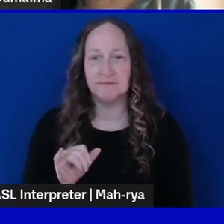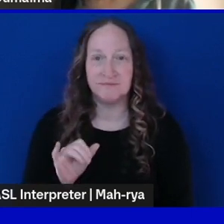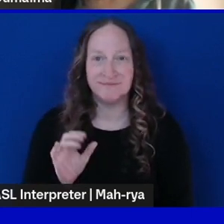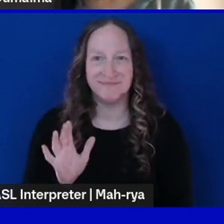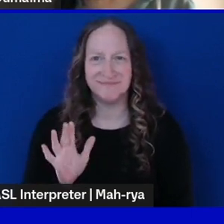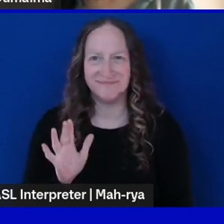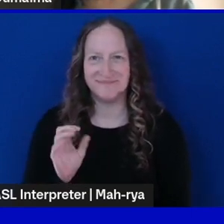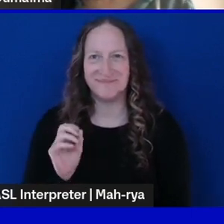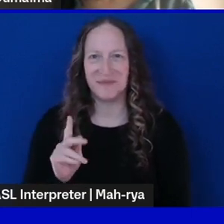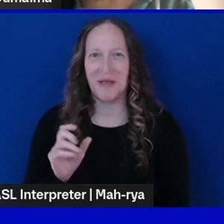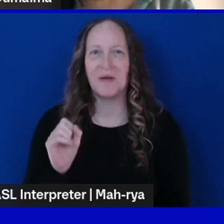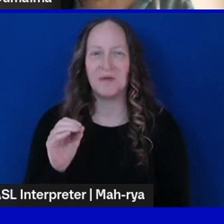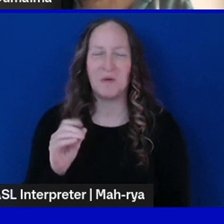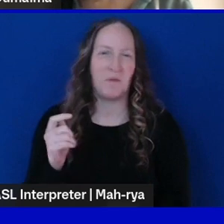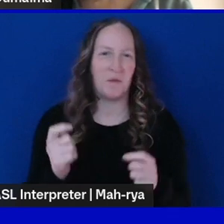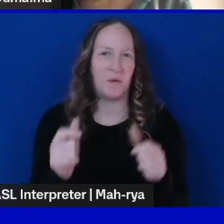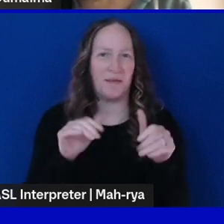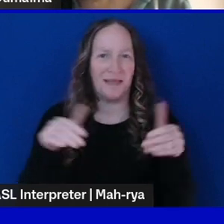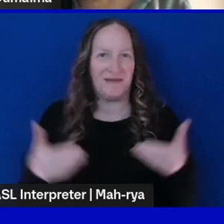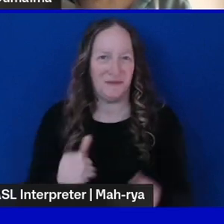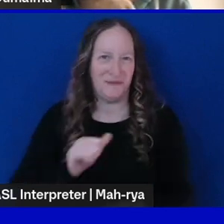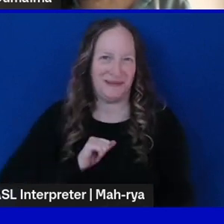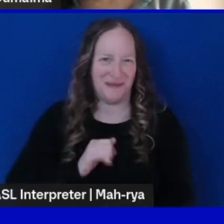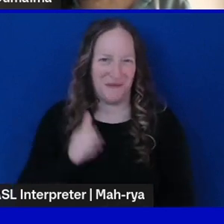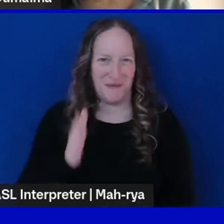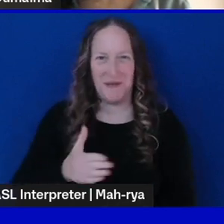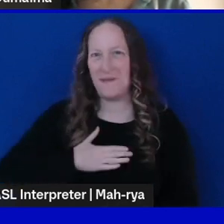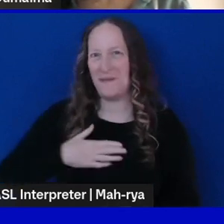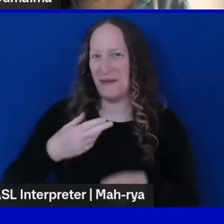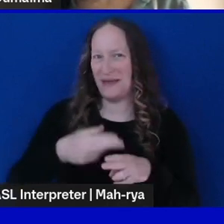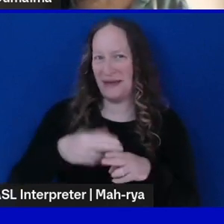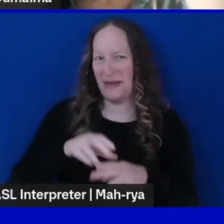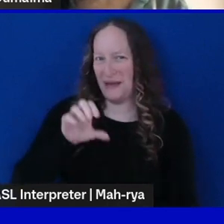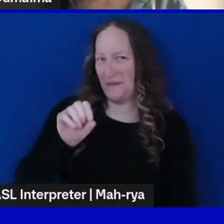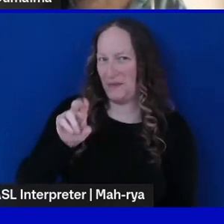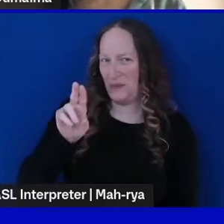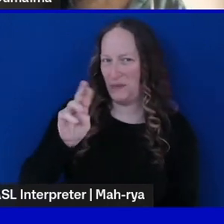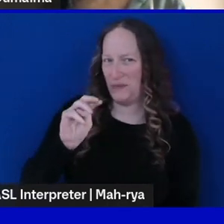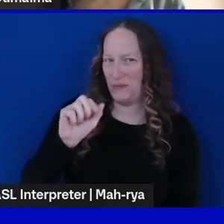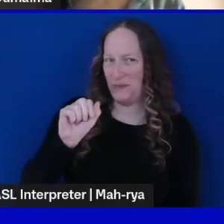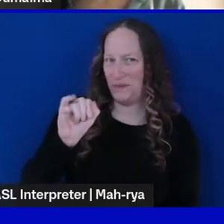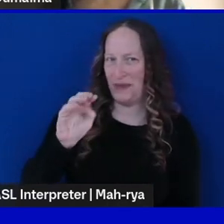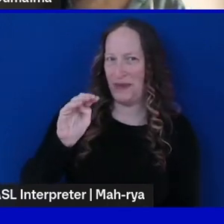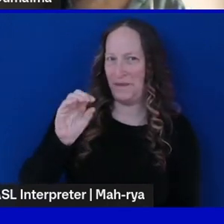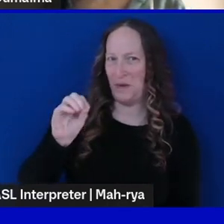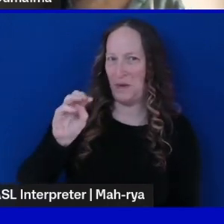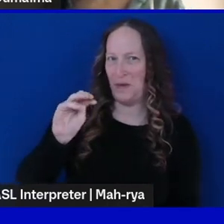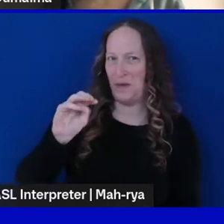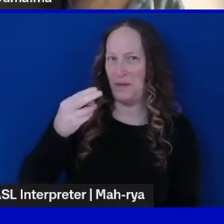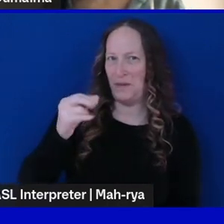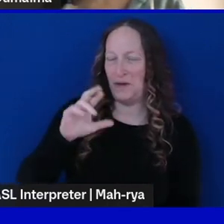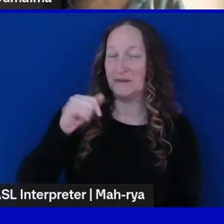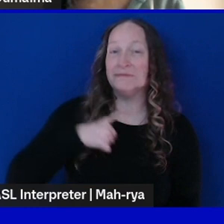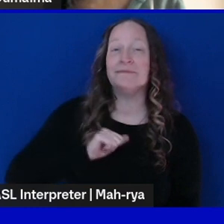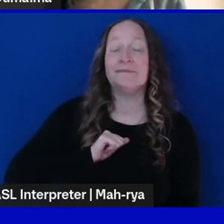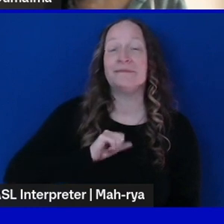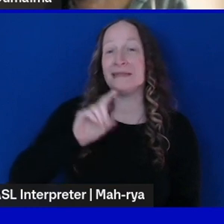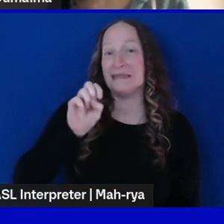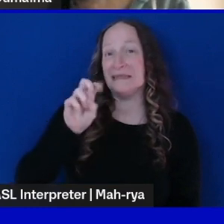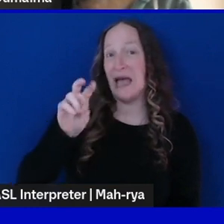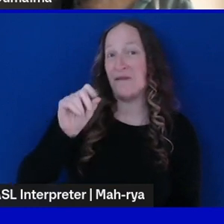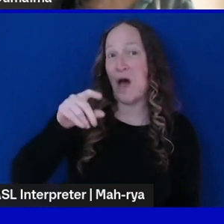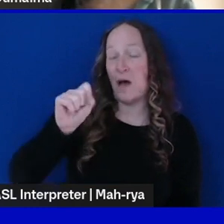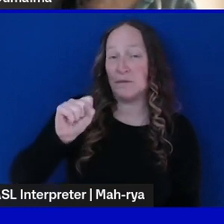okay, so let me quickly introduce myself. My name is Umaima. I am a DevOps engineer specializing in automating